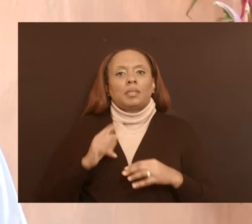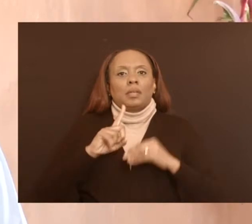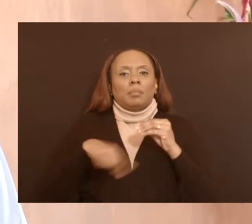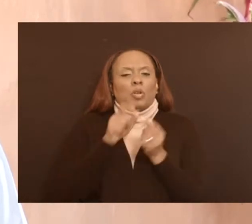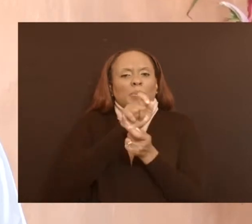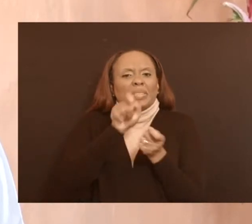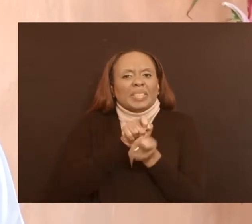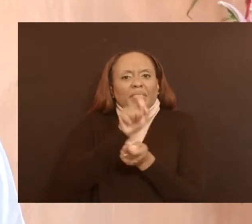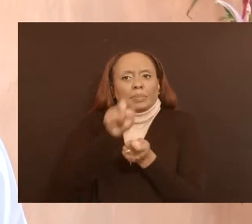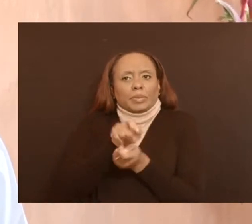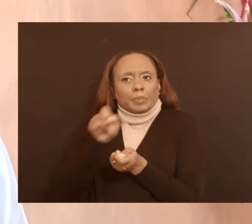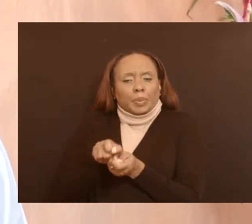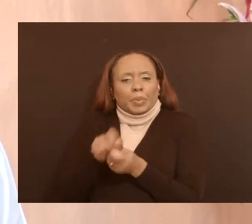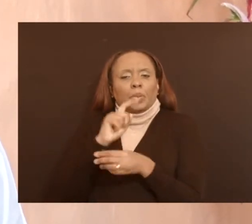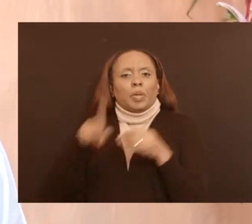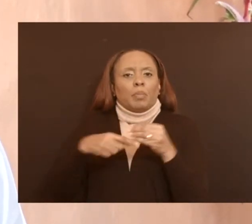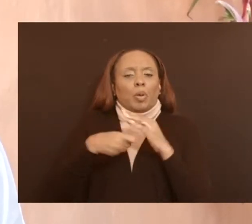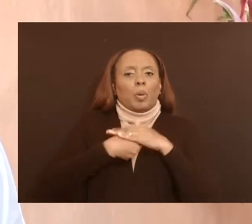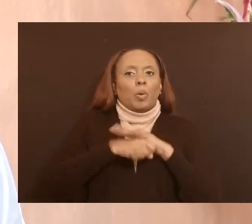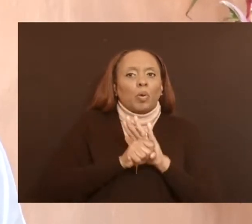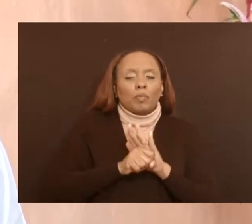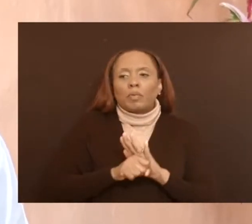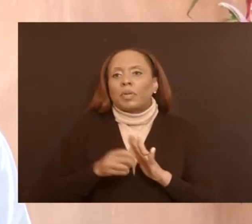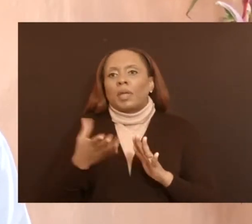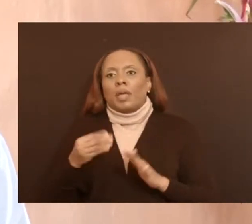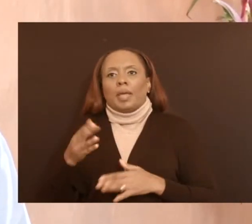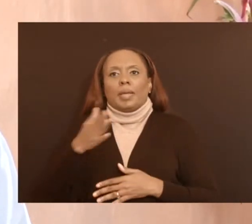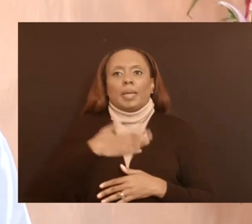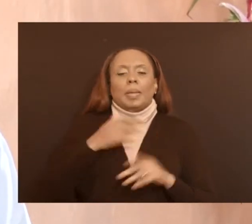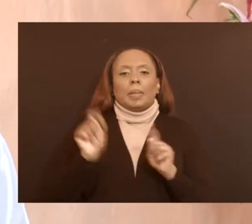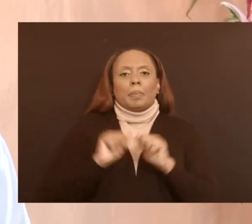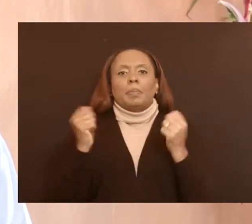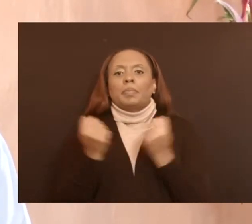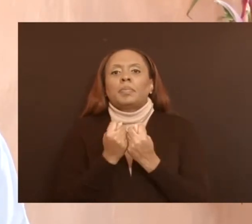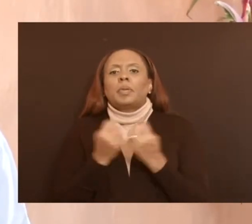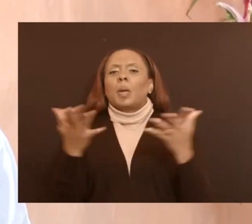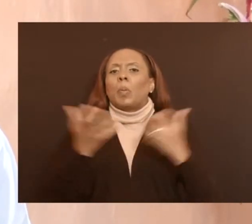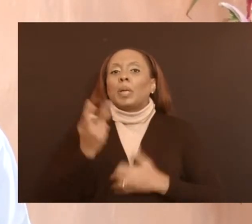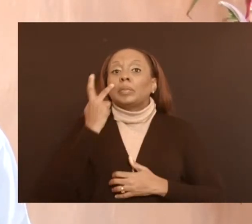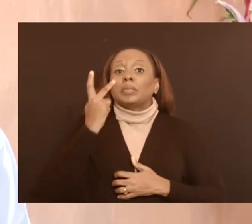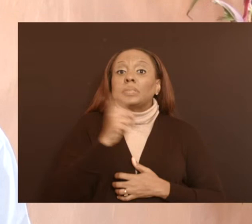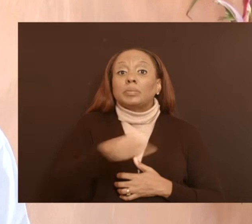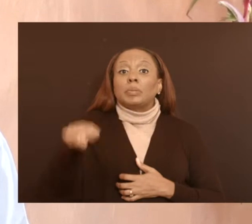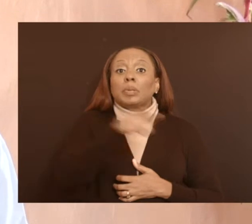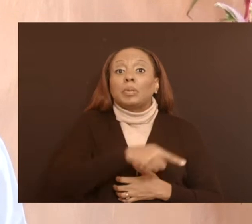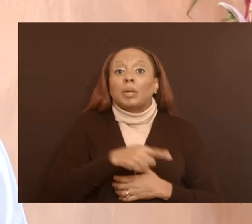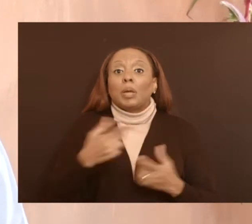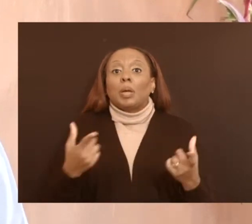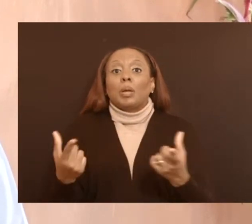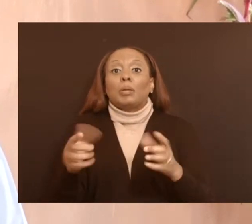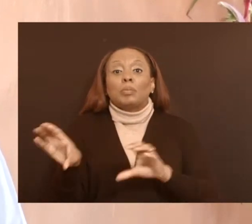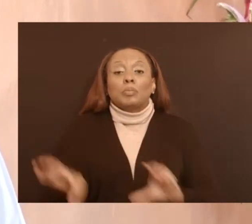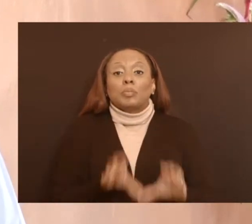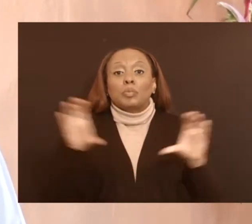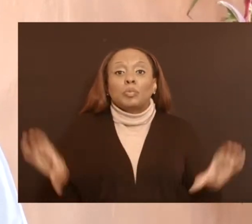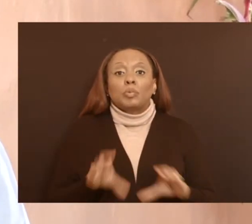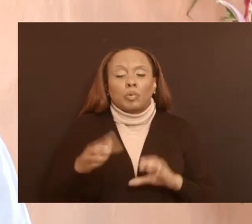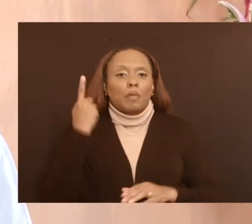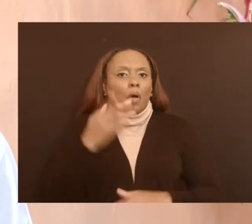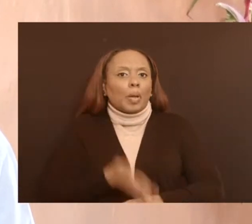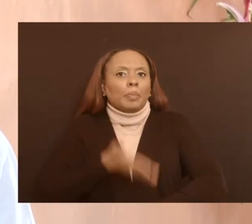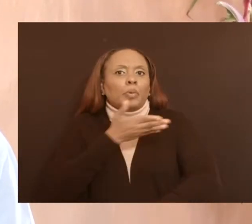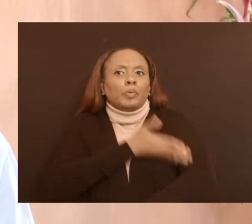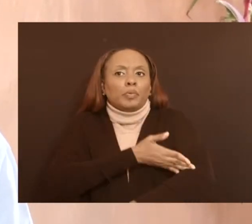COVID-19 and the work that is being done and what my team would like to see each and every Barbadian do going forward. Thank you very